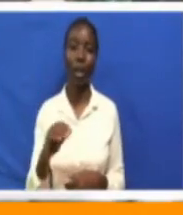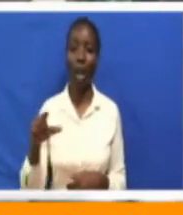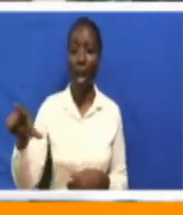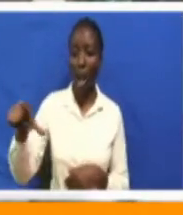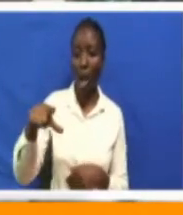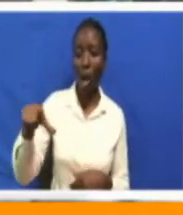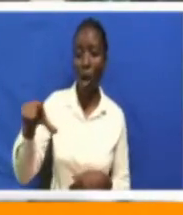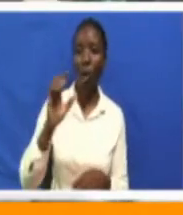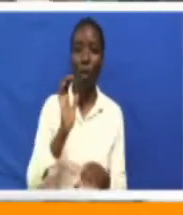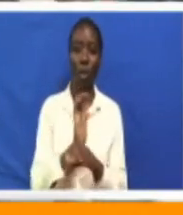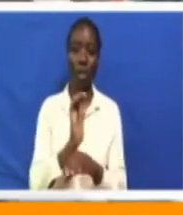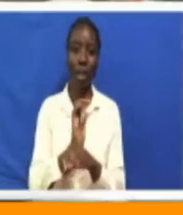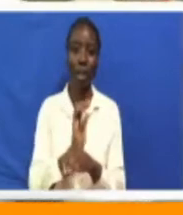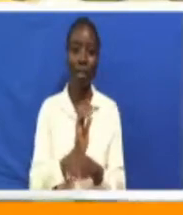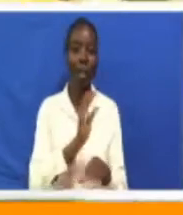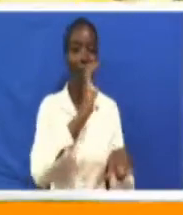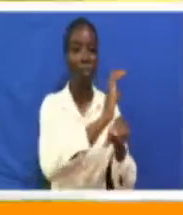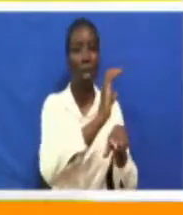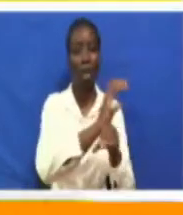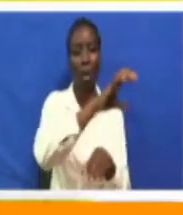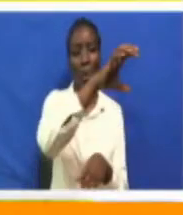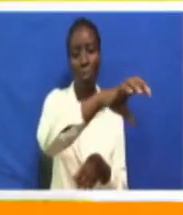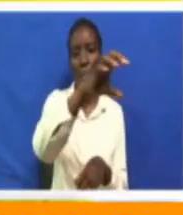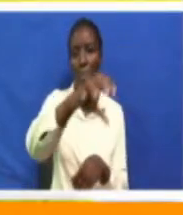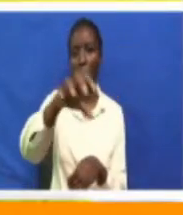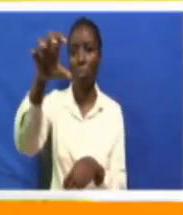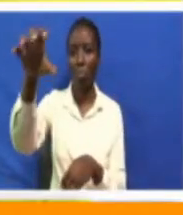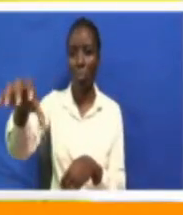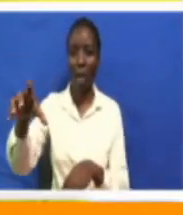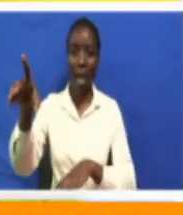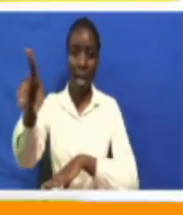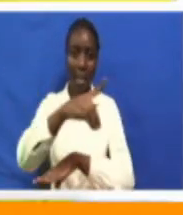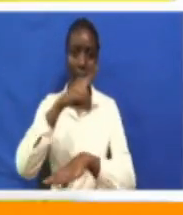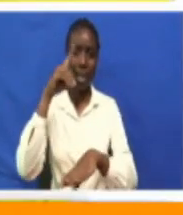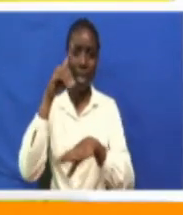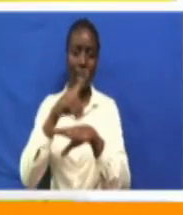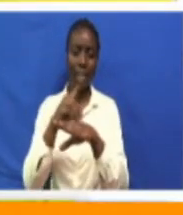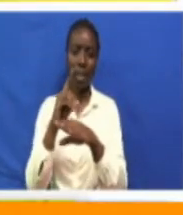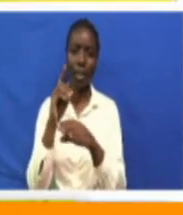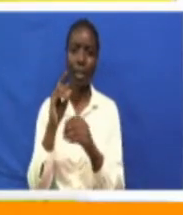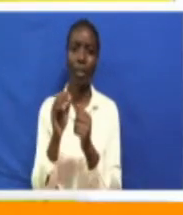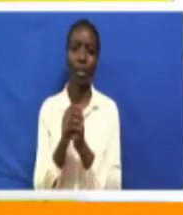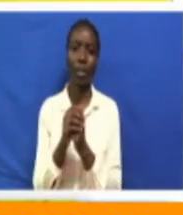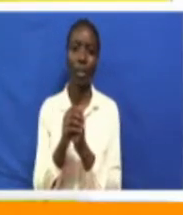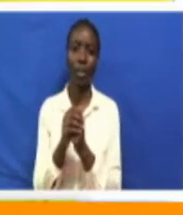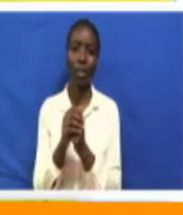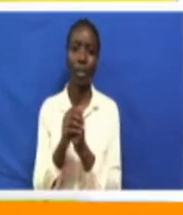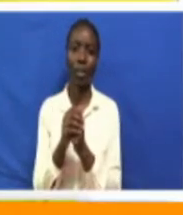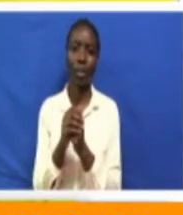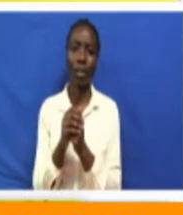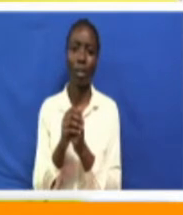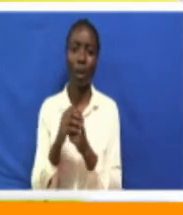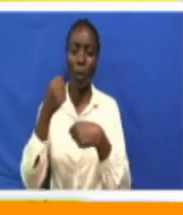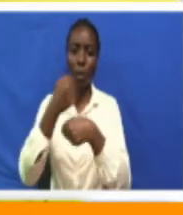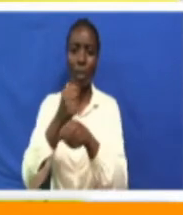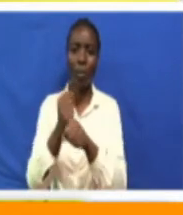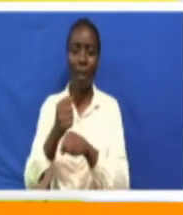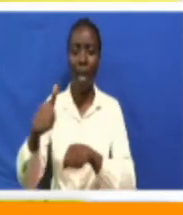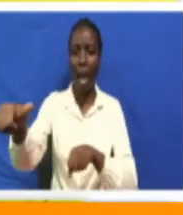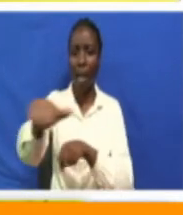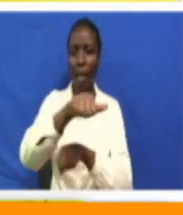churches our parishes our dinner is to this level of our diagnosis of